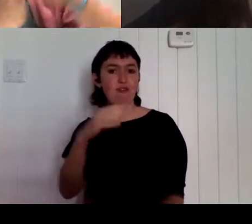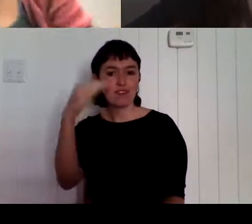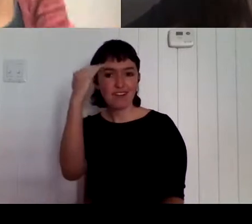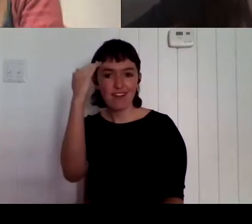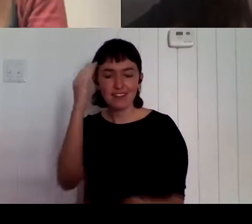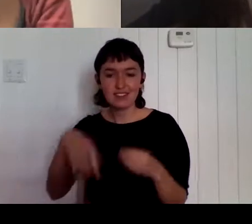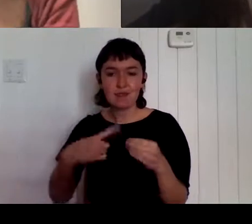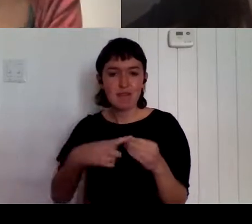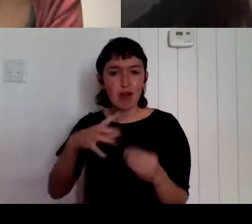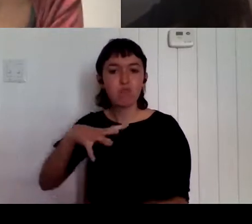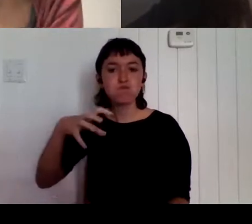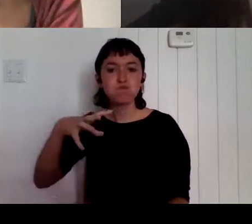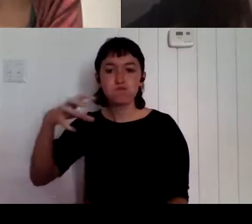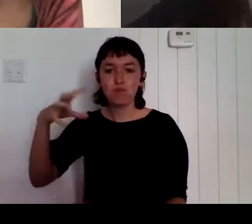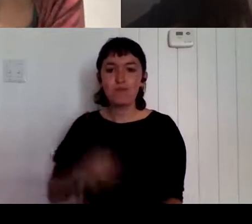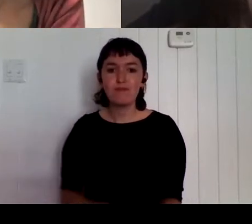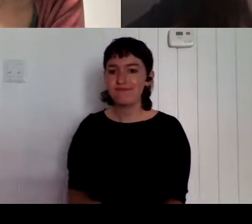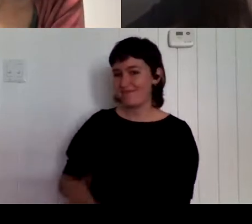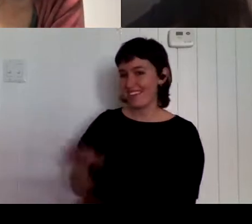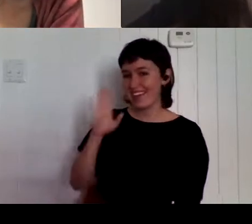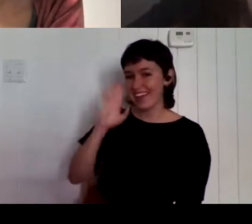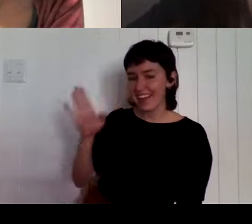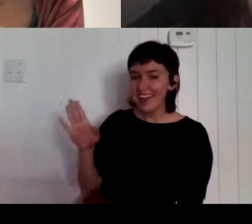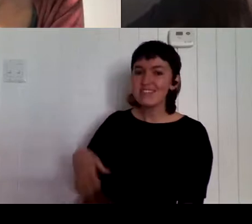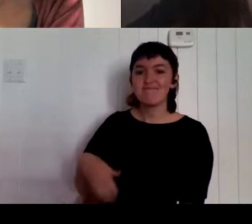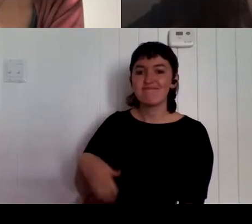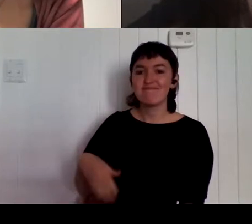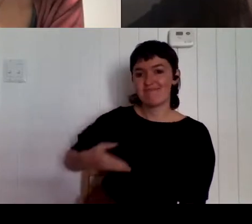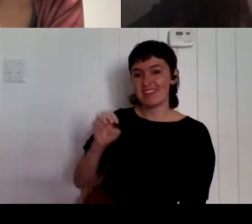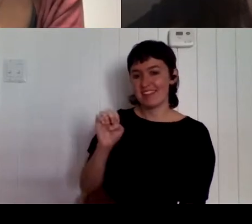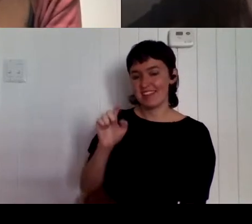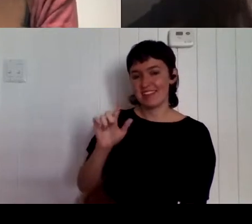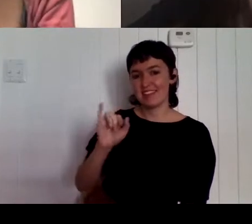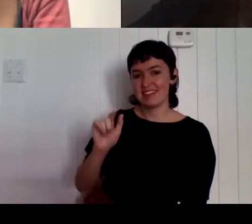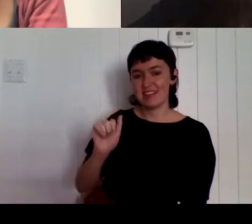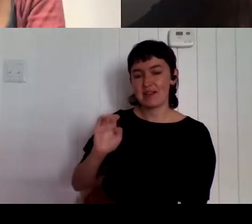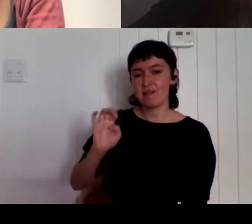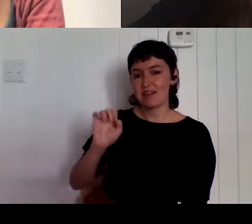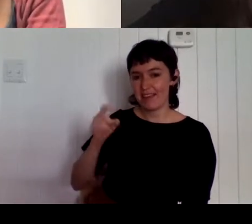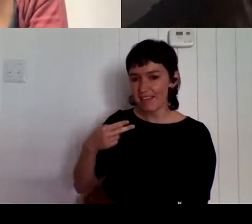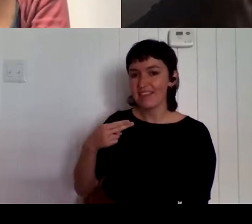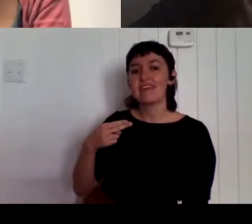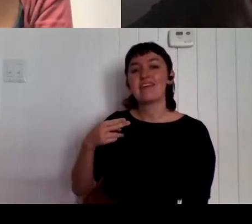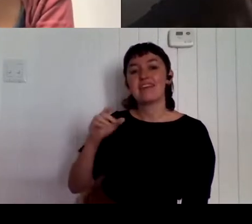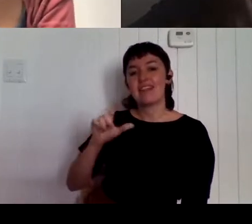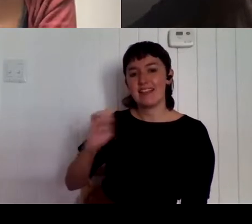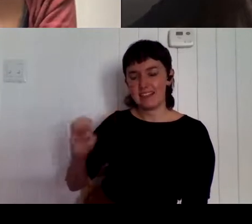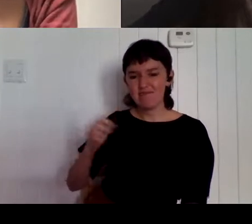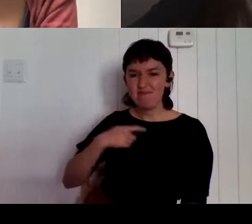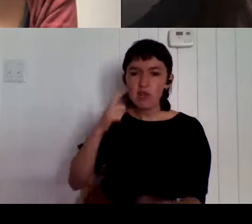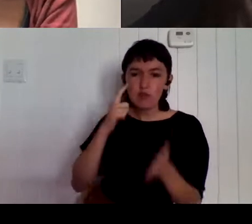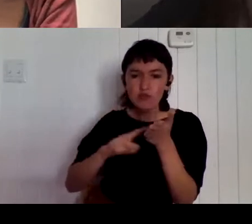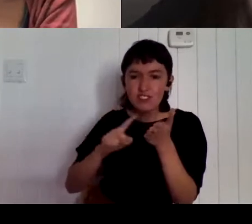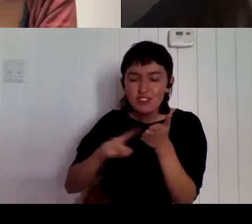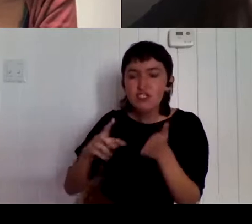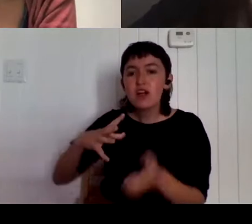Hi. So, yes. Hi, my name is Elizabeth Lee. I am a researcher on jellyfish. It's not always what I've